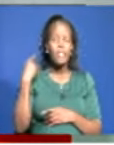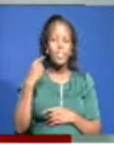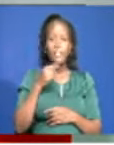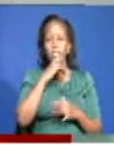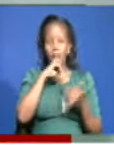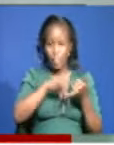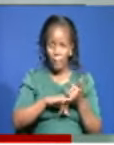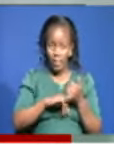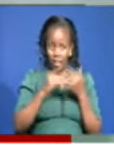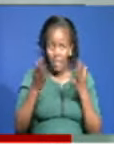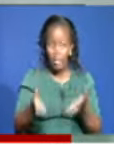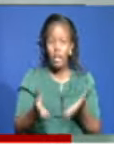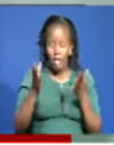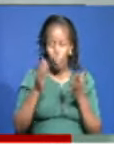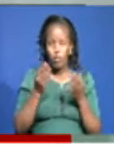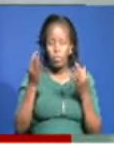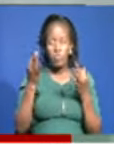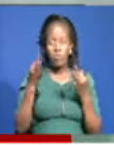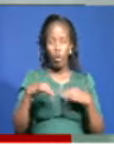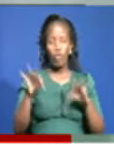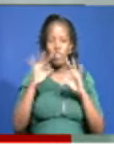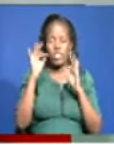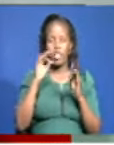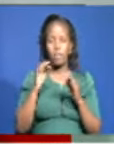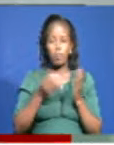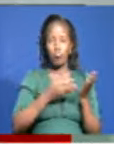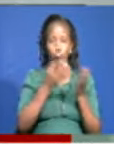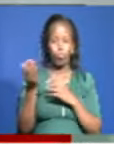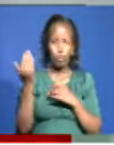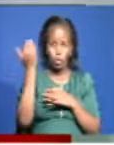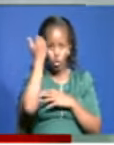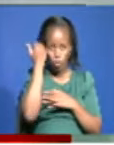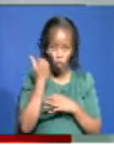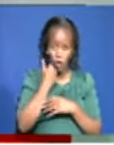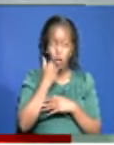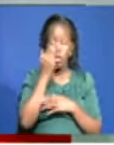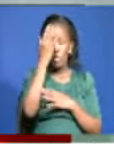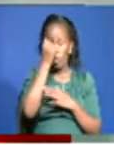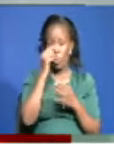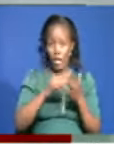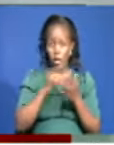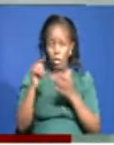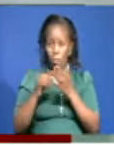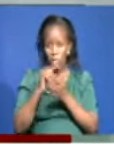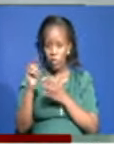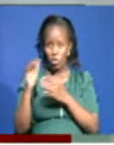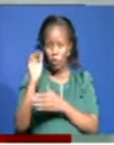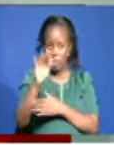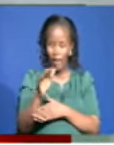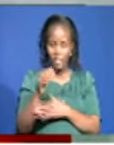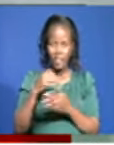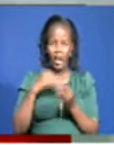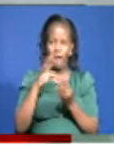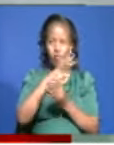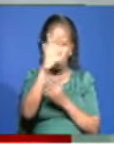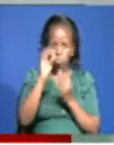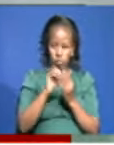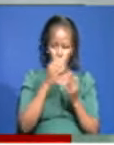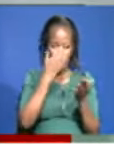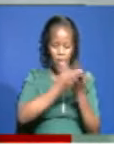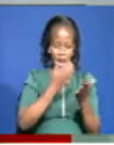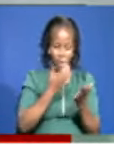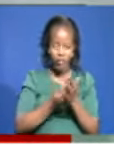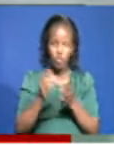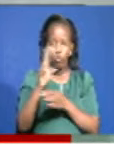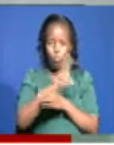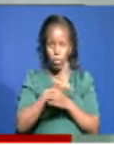formally be charged. This is after prosecution wound up the process of piecing together evidence that will be used to prosecute Chania